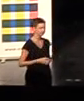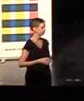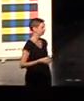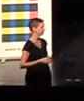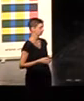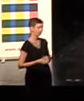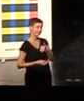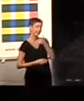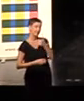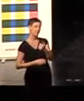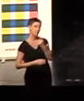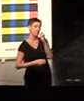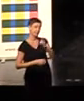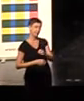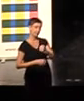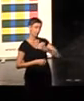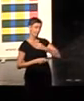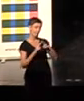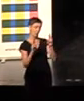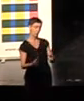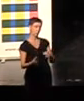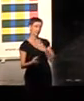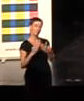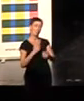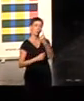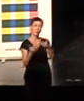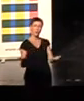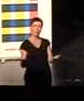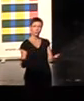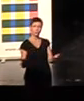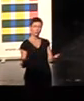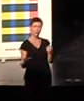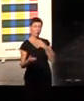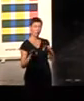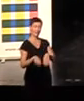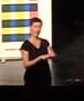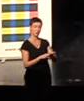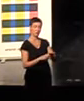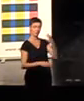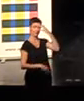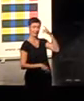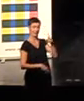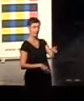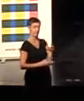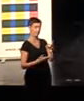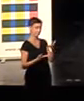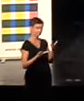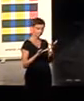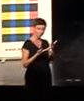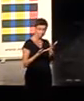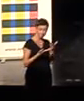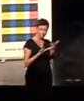households at multi ar meld je lingo en nou national steeds stopt to offer van